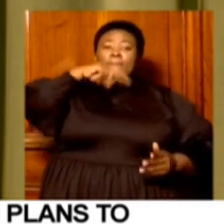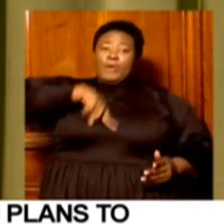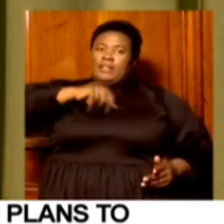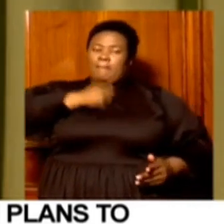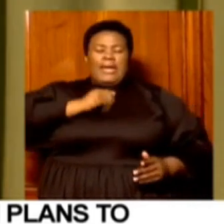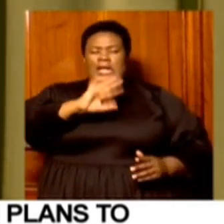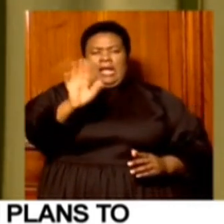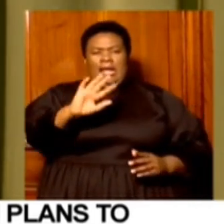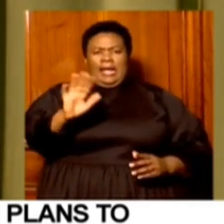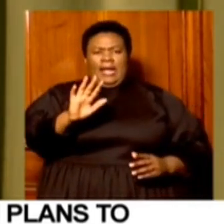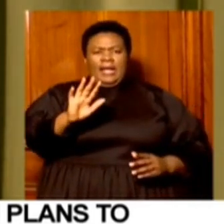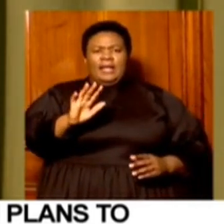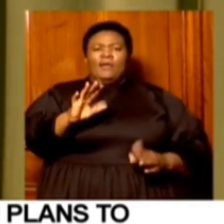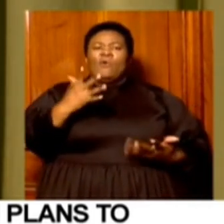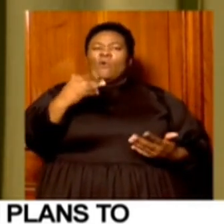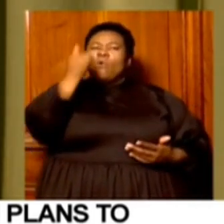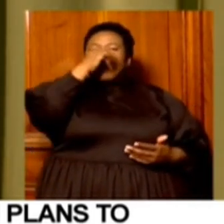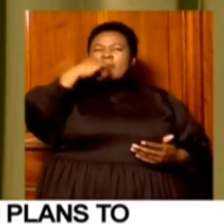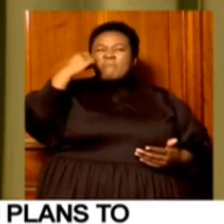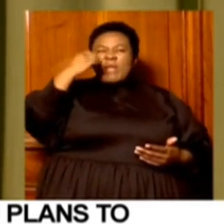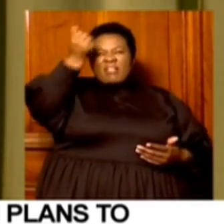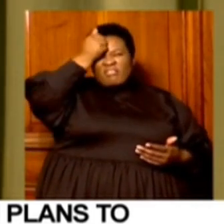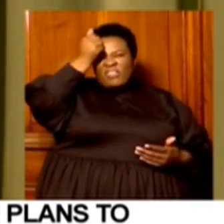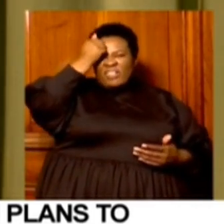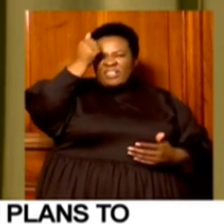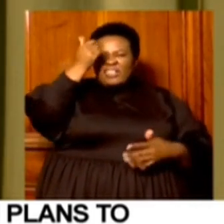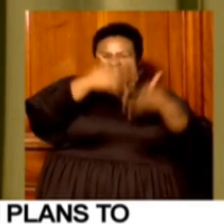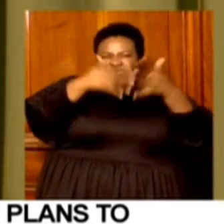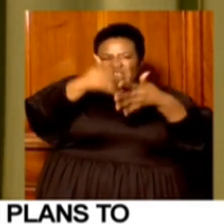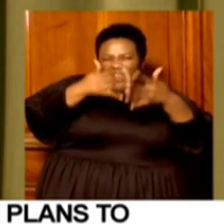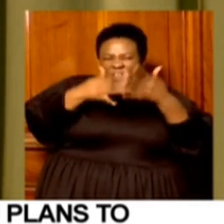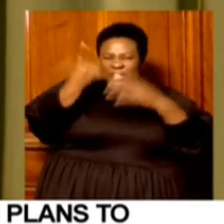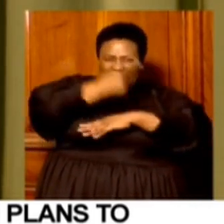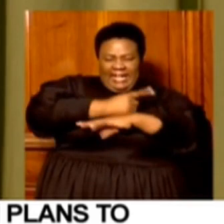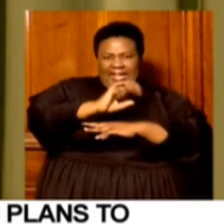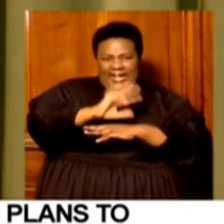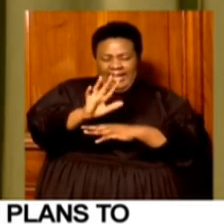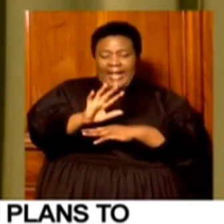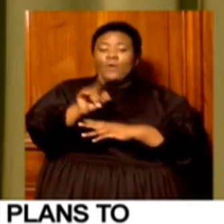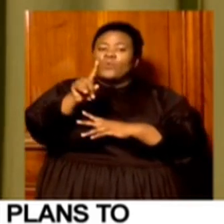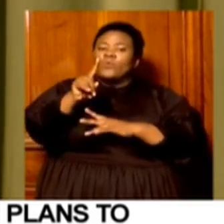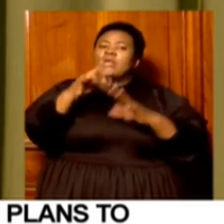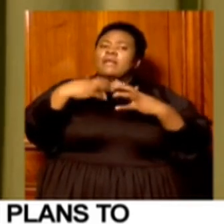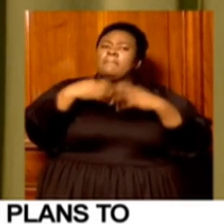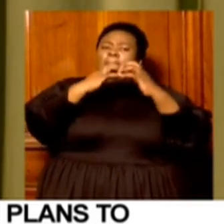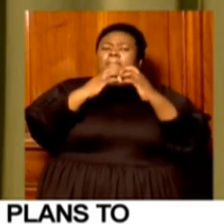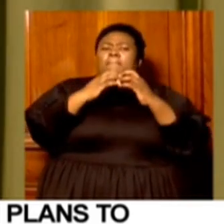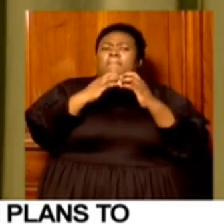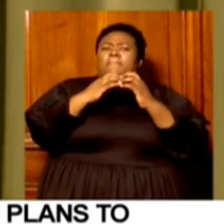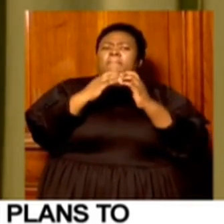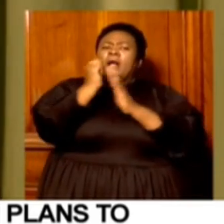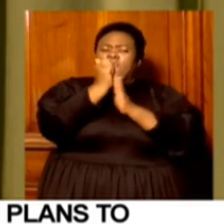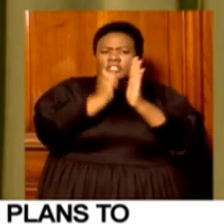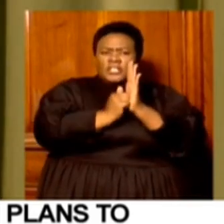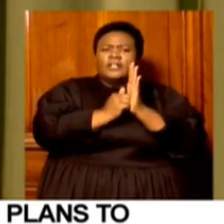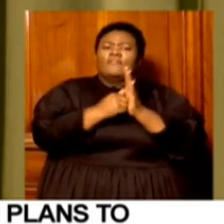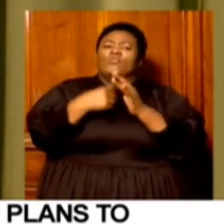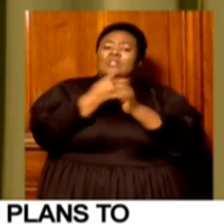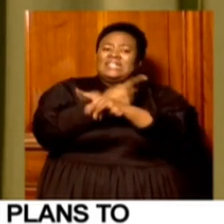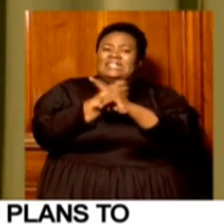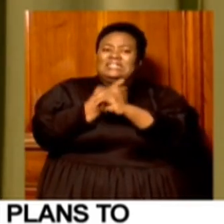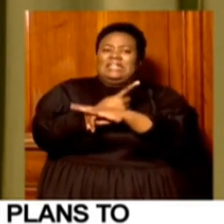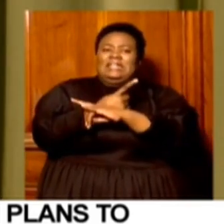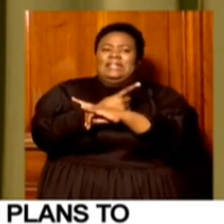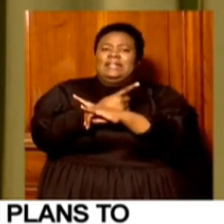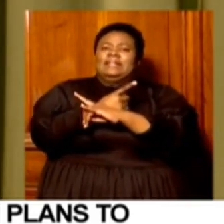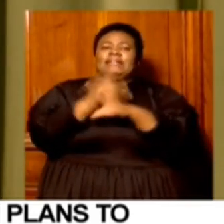because it's April Fool's Day. Taxi indaba to discuss what? These issues. I've got a steering committee that is running.